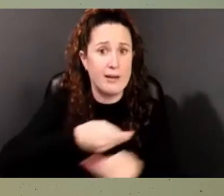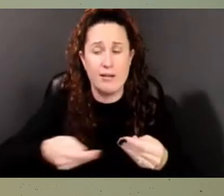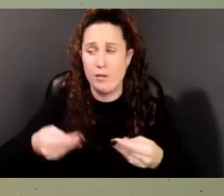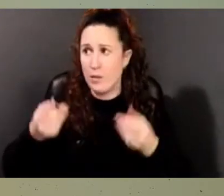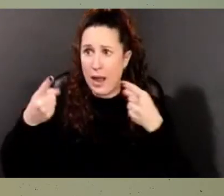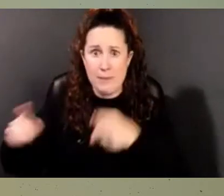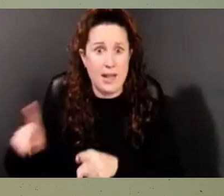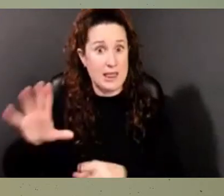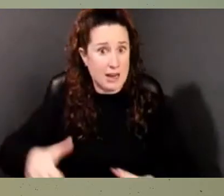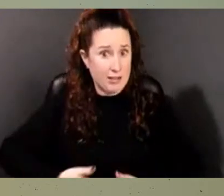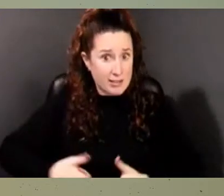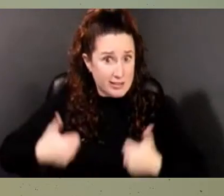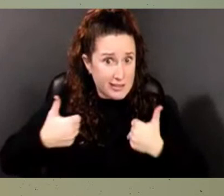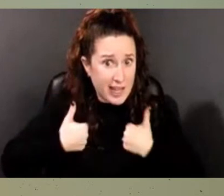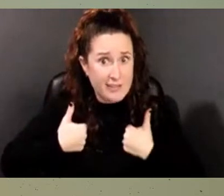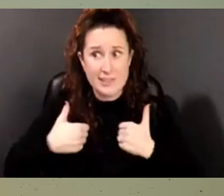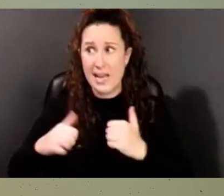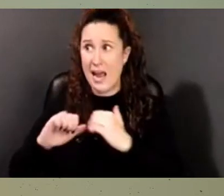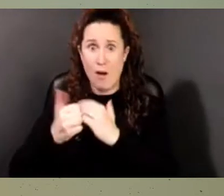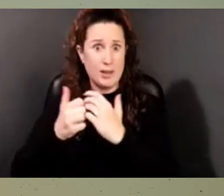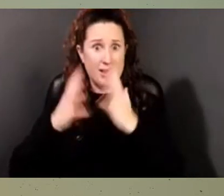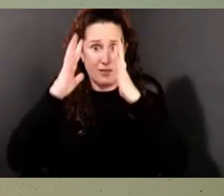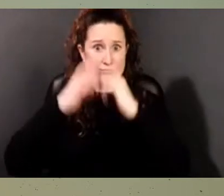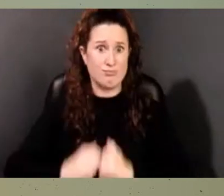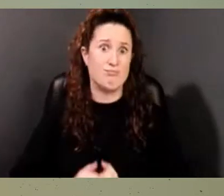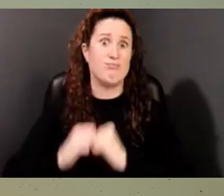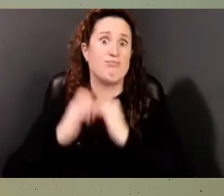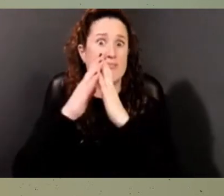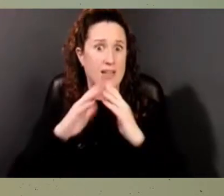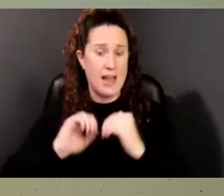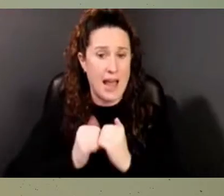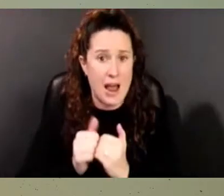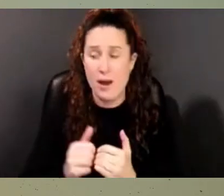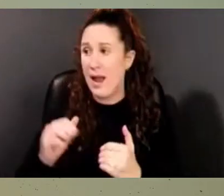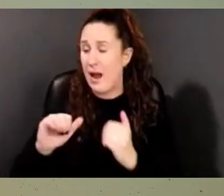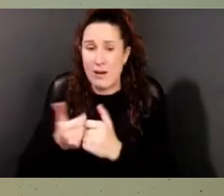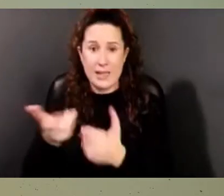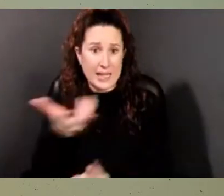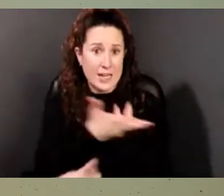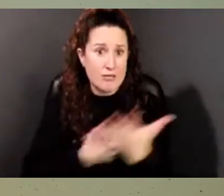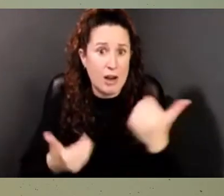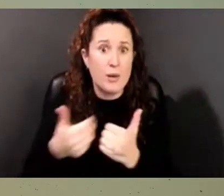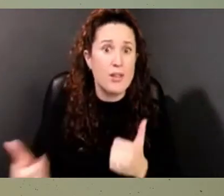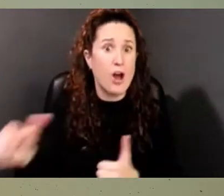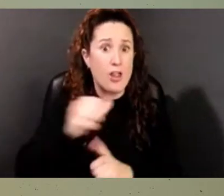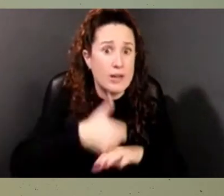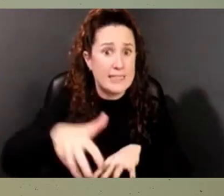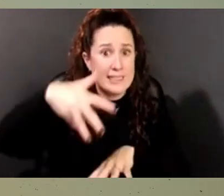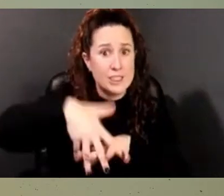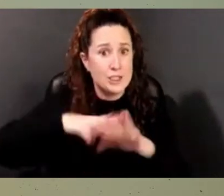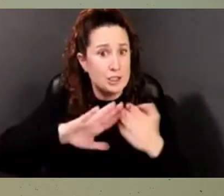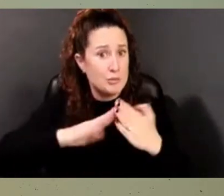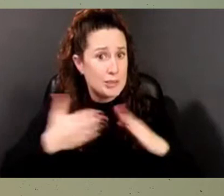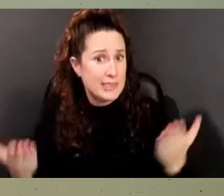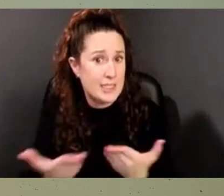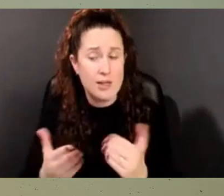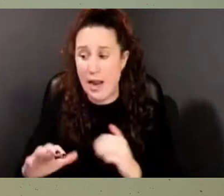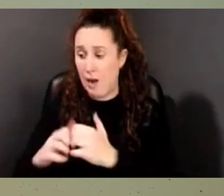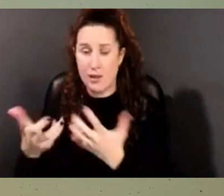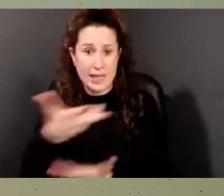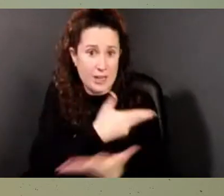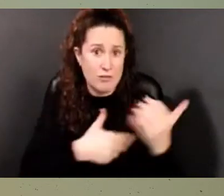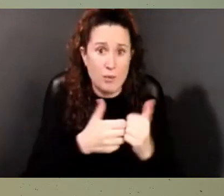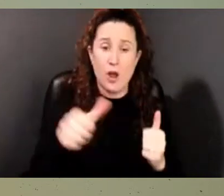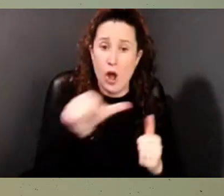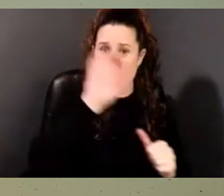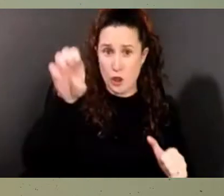and how they interacted with the very thriving indigenous community here, and also the Eurocentric, the Europeans here as well.